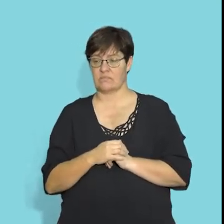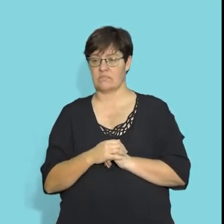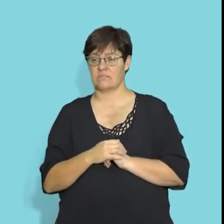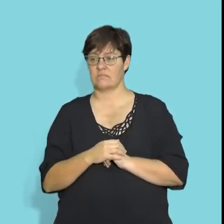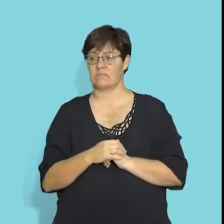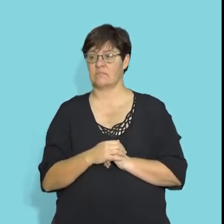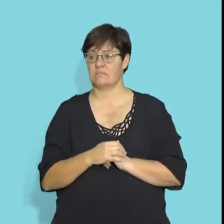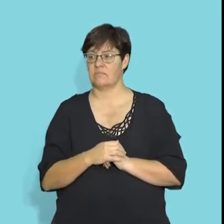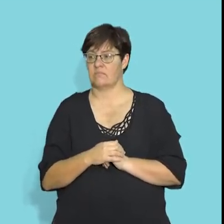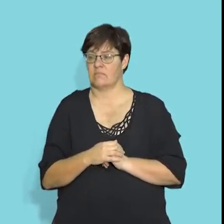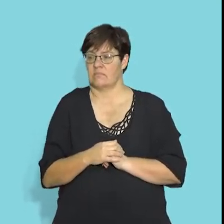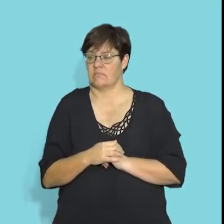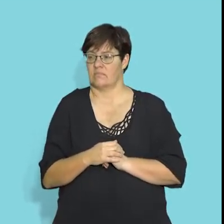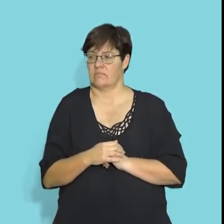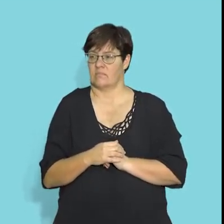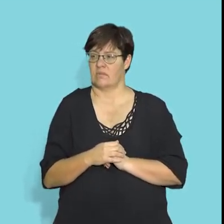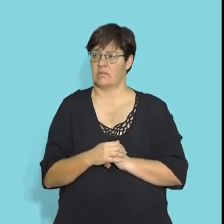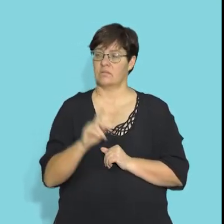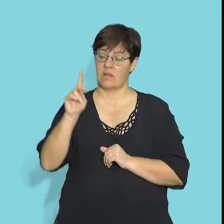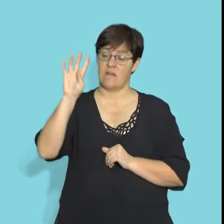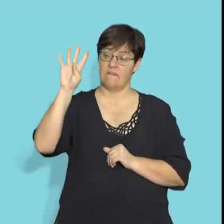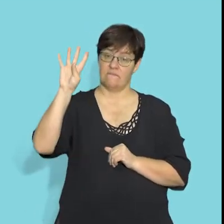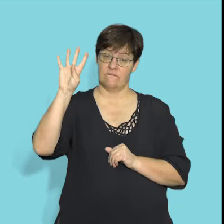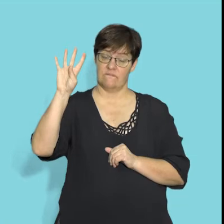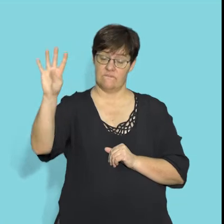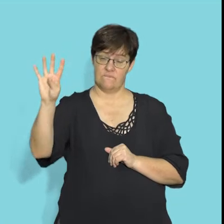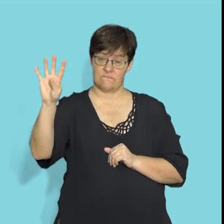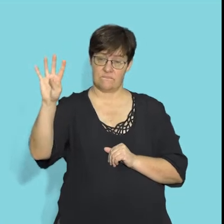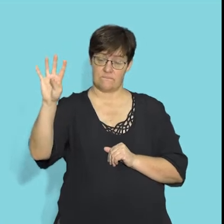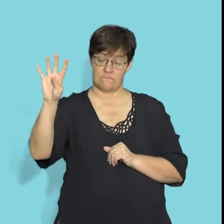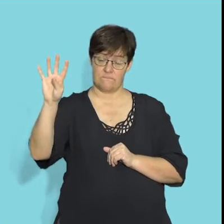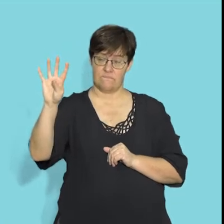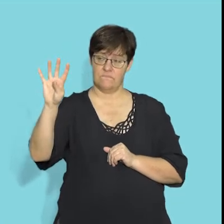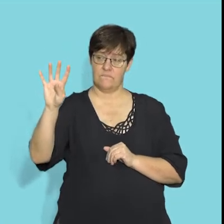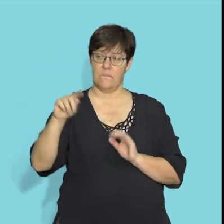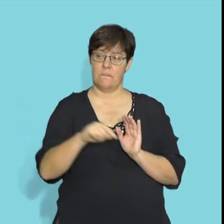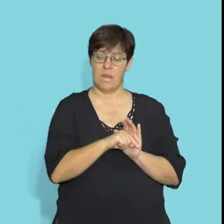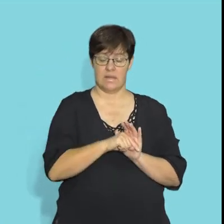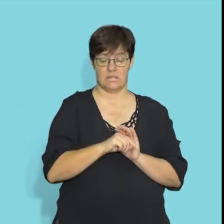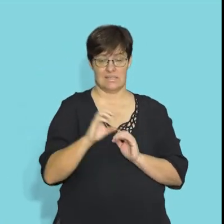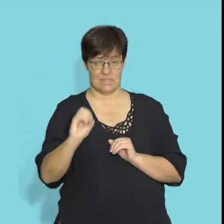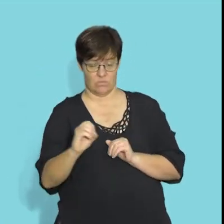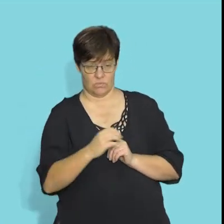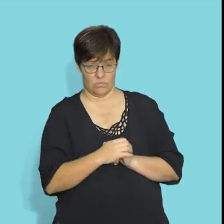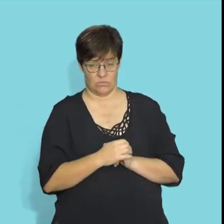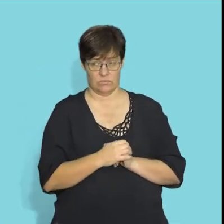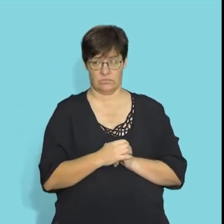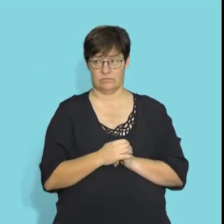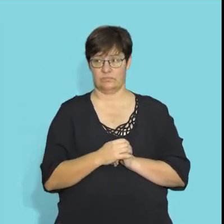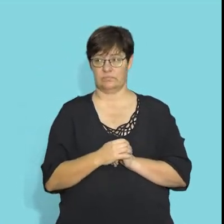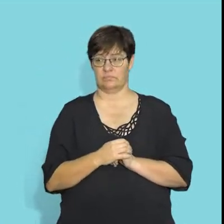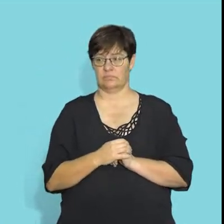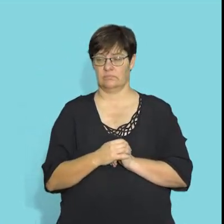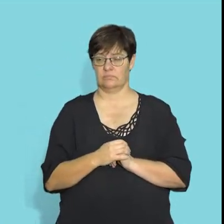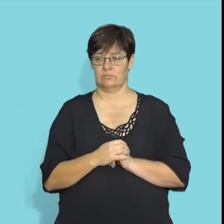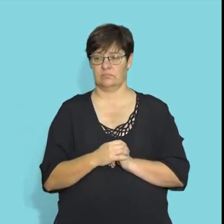value of the first one, 6 minus 2. Then I'm going to go the x value of the second one minus the x value of the first one. So it's